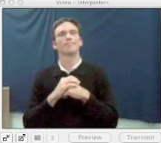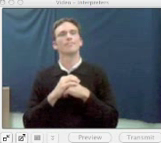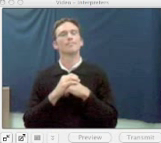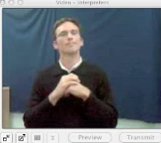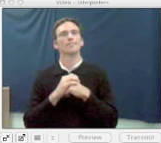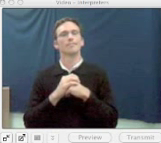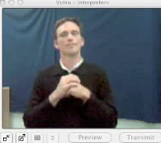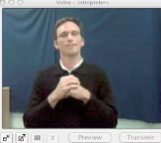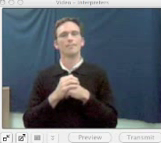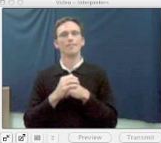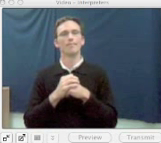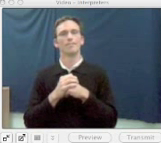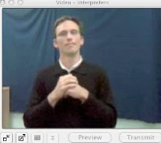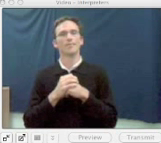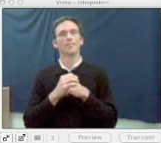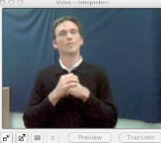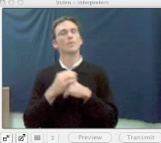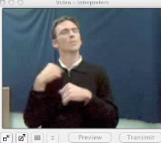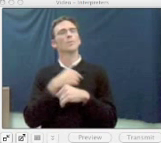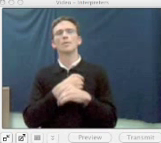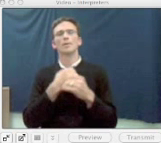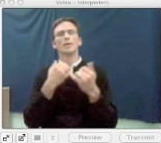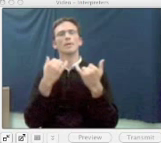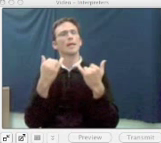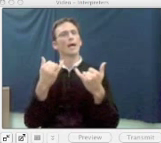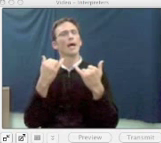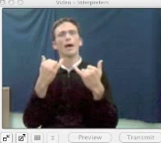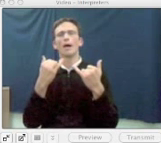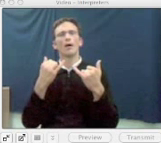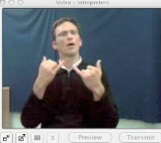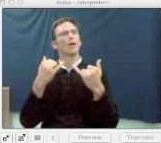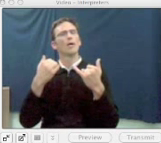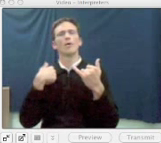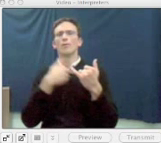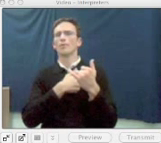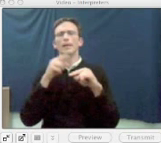And we can no longer be content with